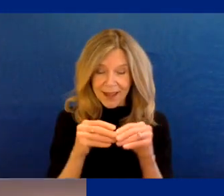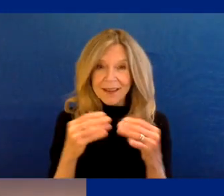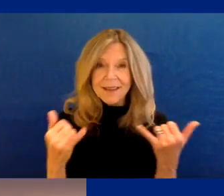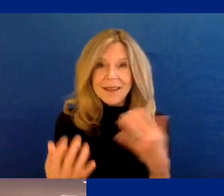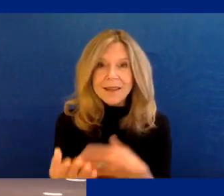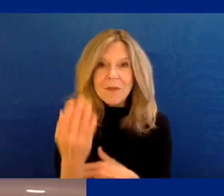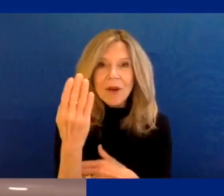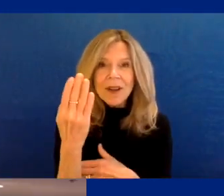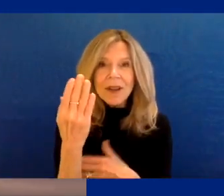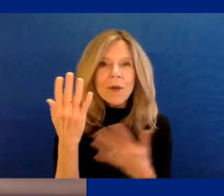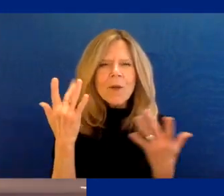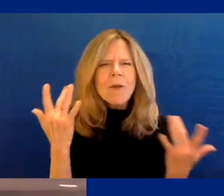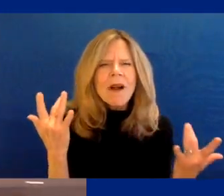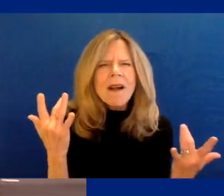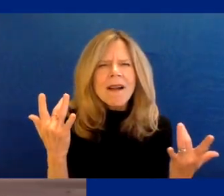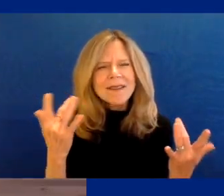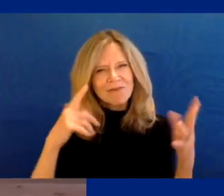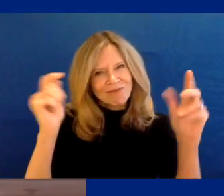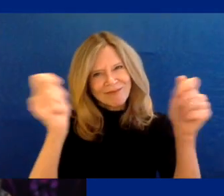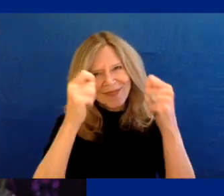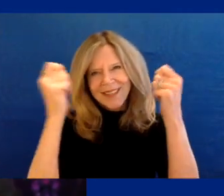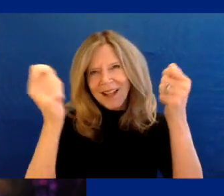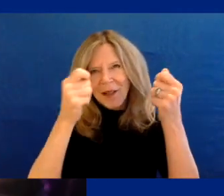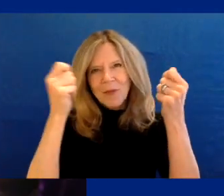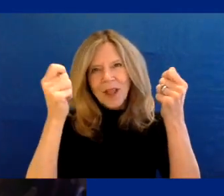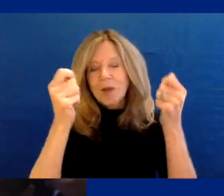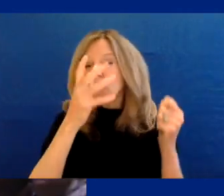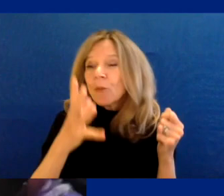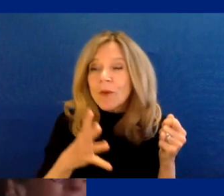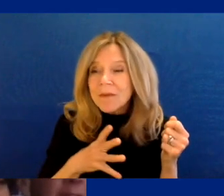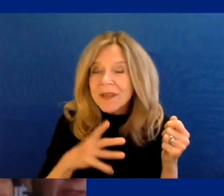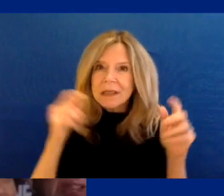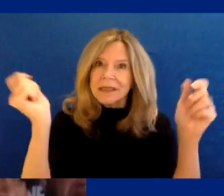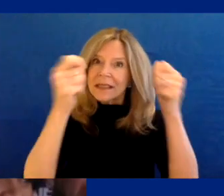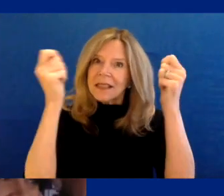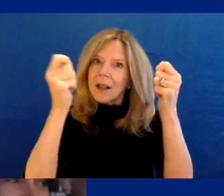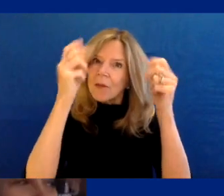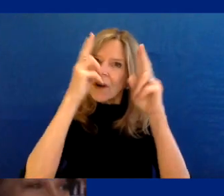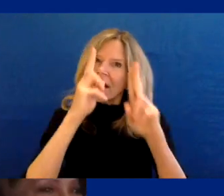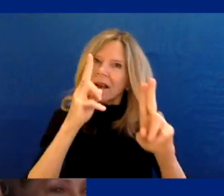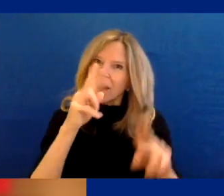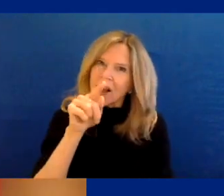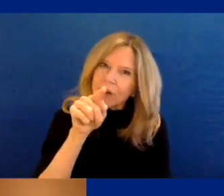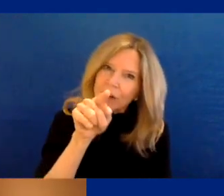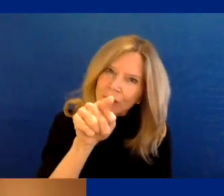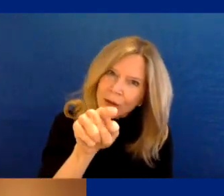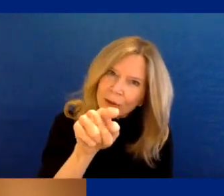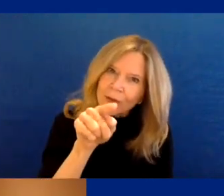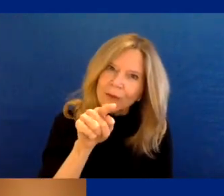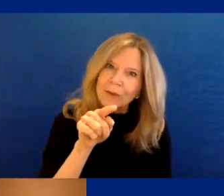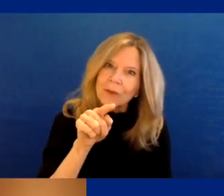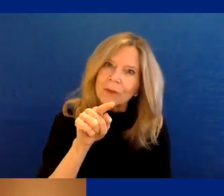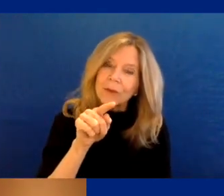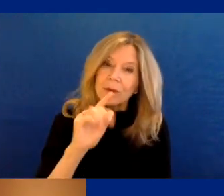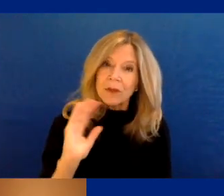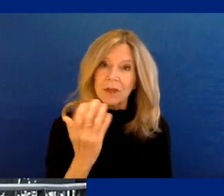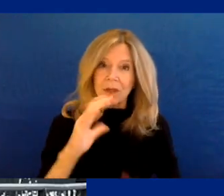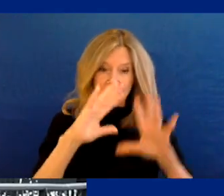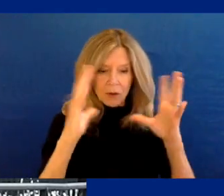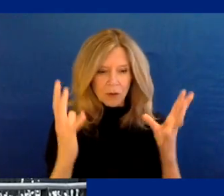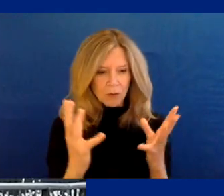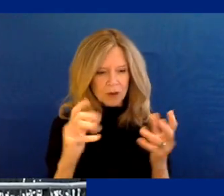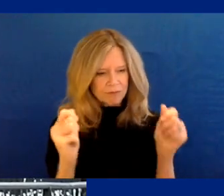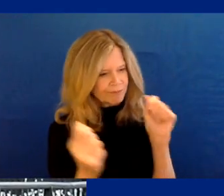We are here this morning to celebrate. We celebrate women. We celebrate you. Our world